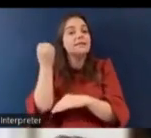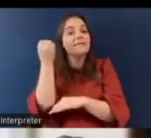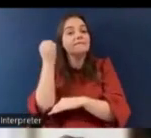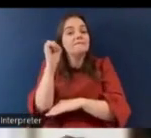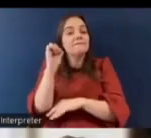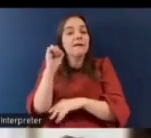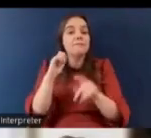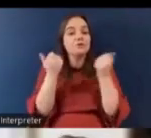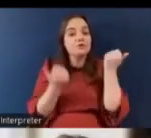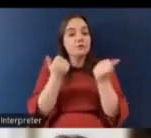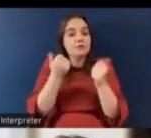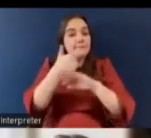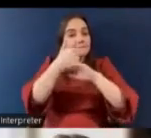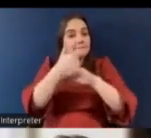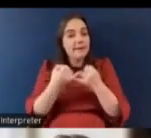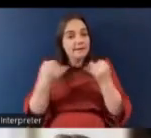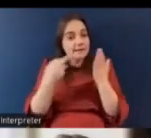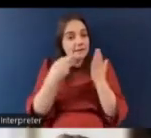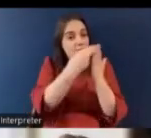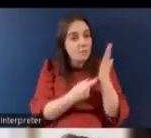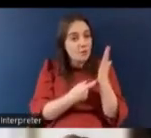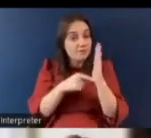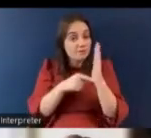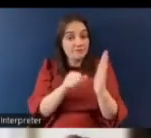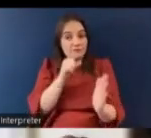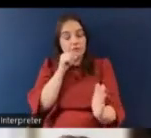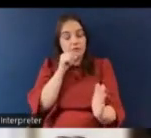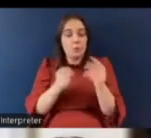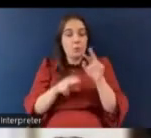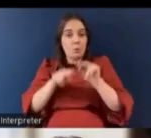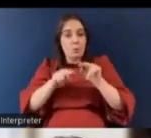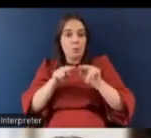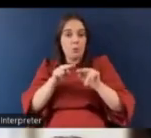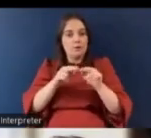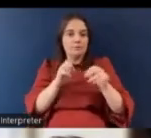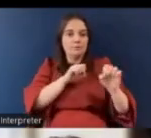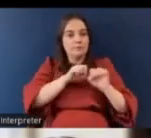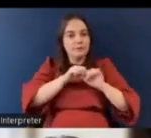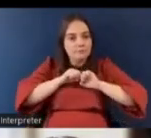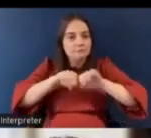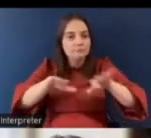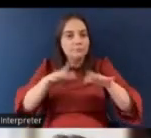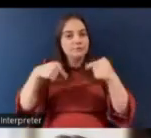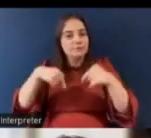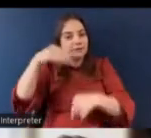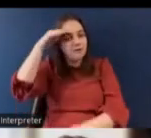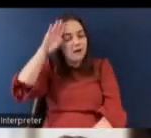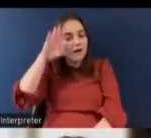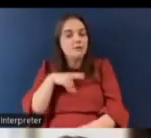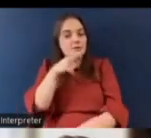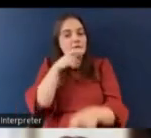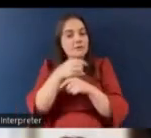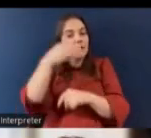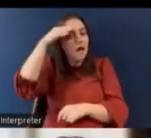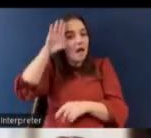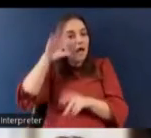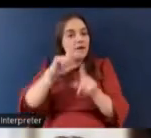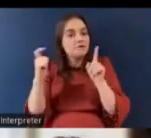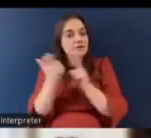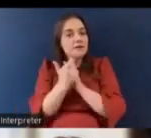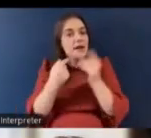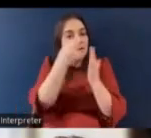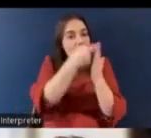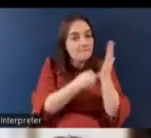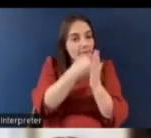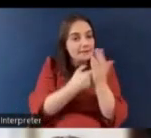of its kind published in Ireland, which really created a baseline review of Irish climate policy and its impact on women